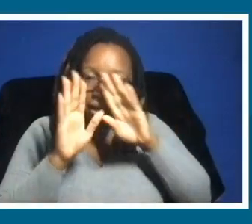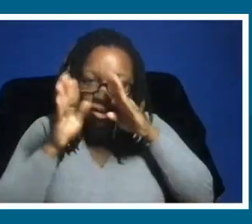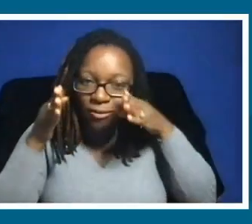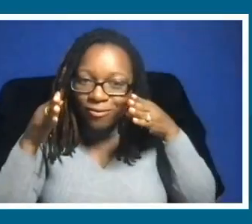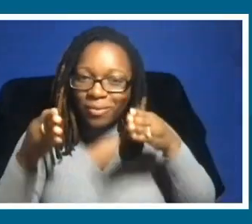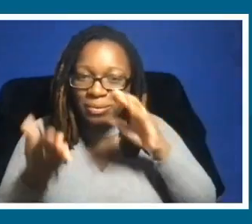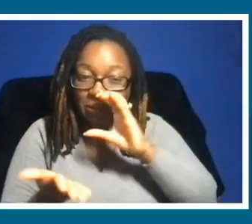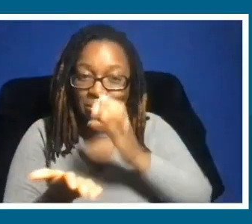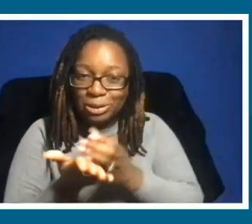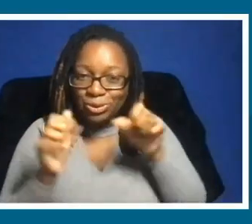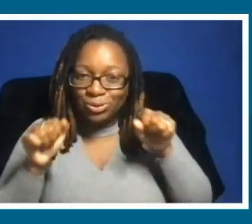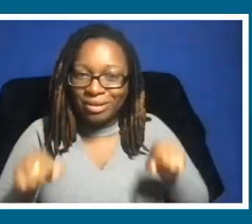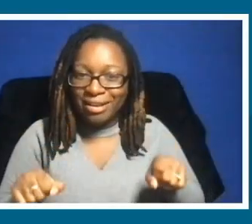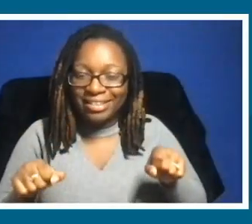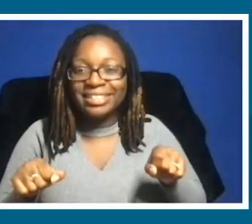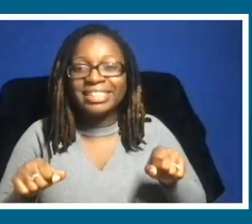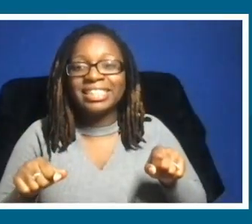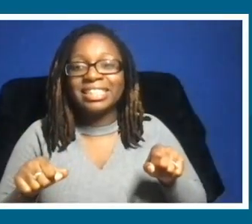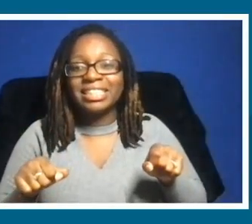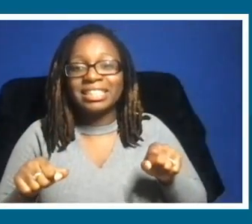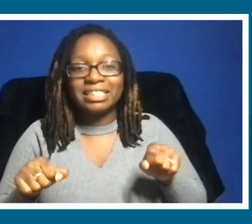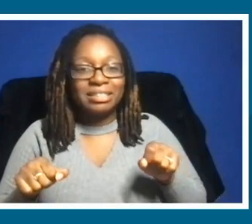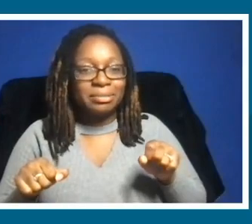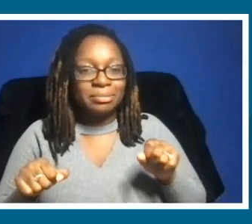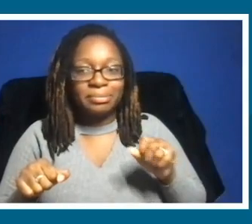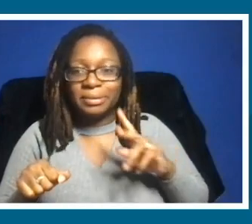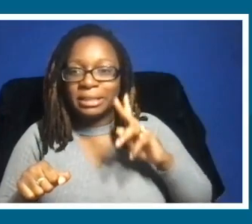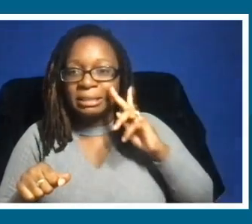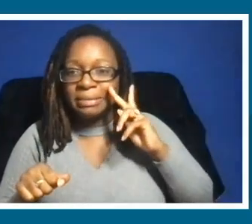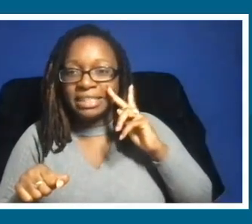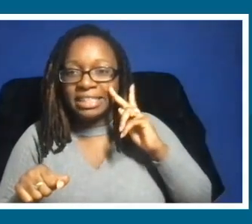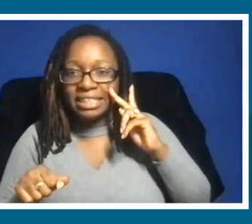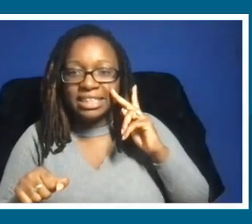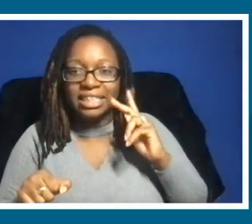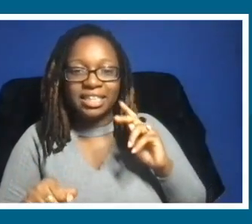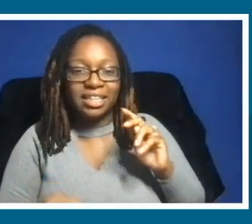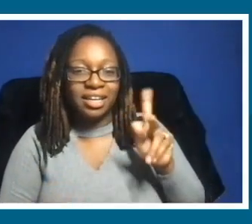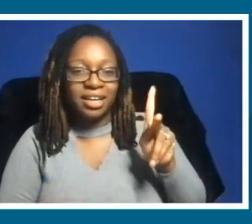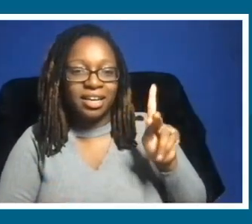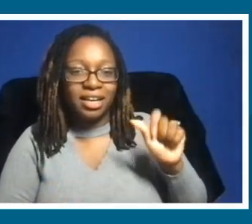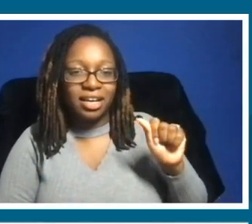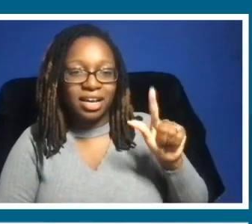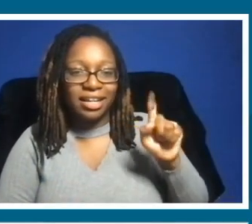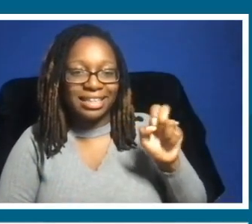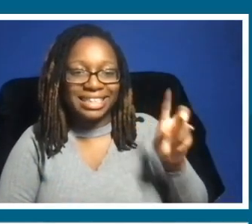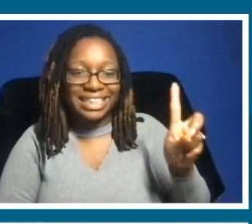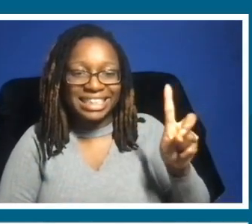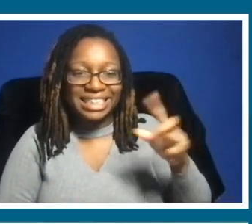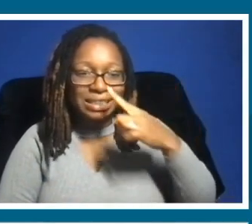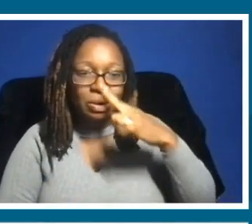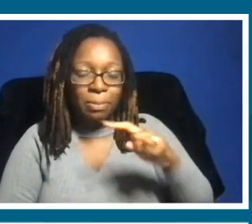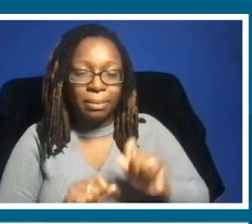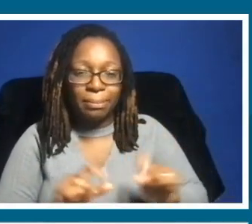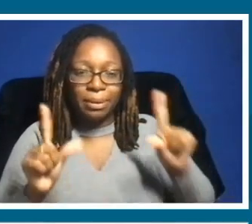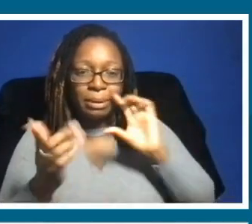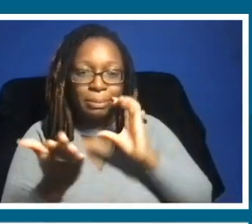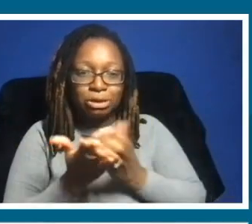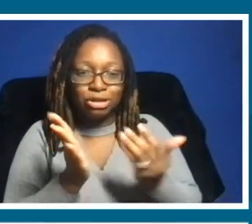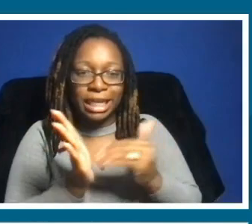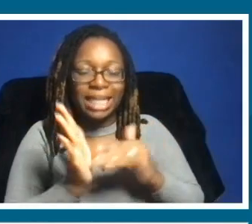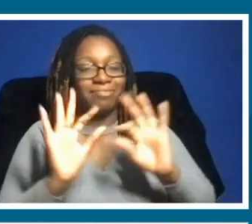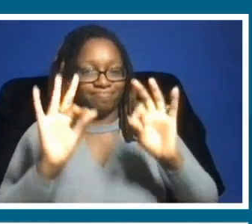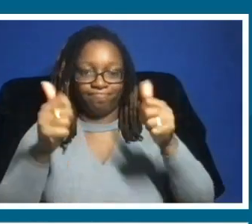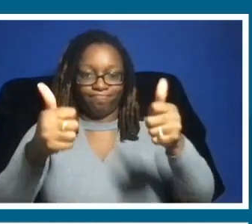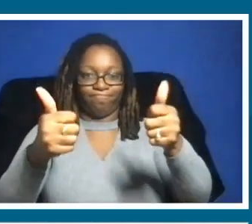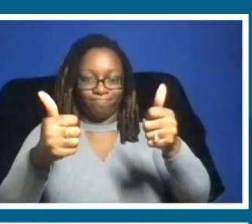think, let's see, Khalid, if you could put the photograph back up. I don't know if our participants are seeing the photograph. There we go, perfect.